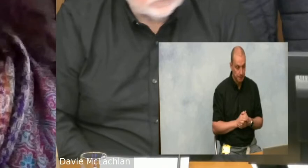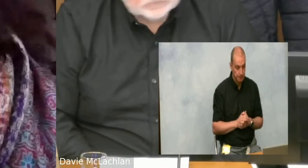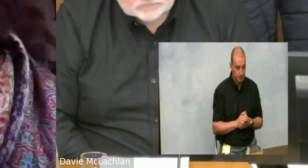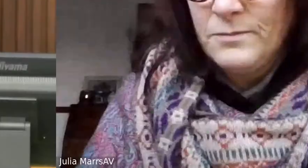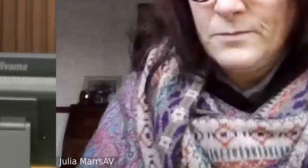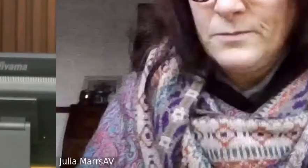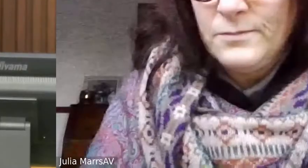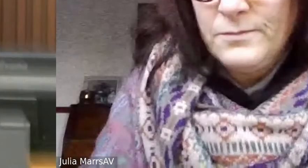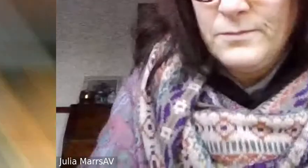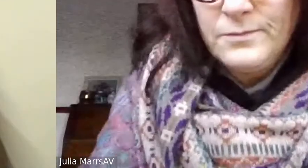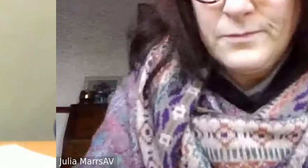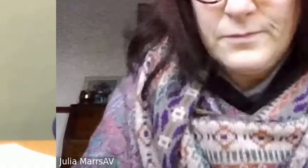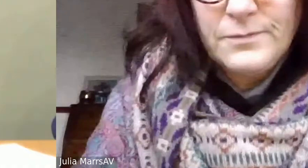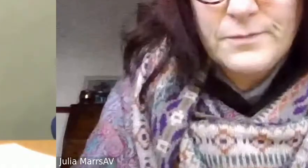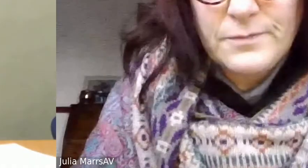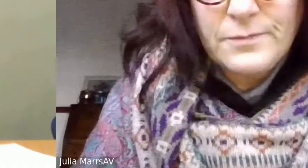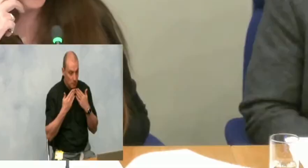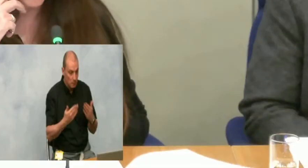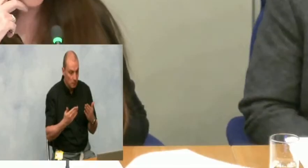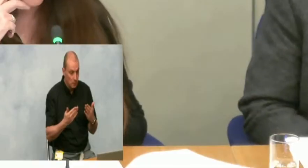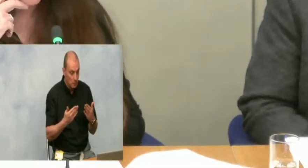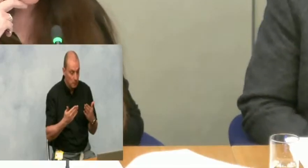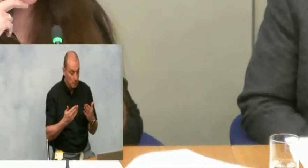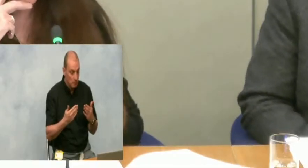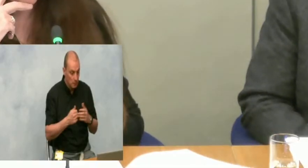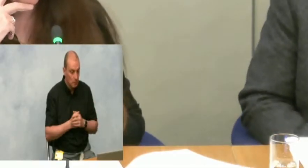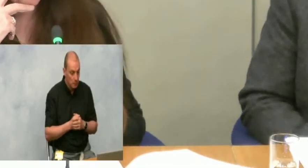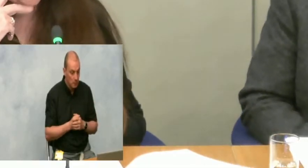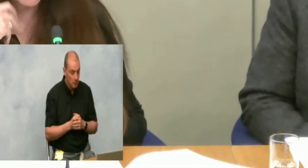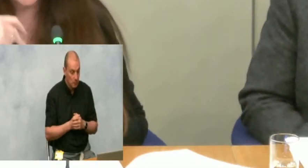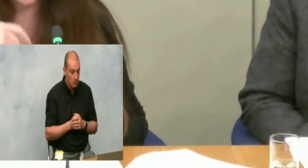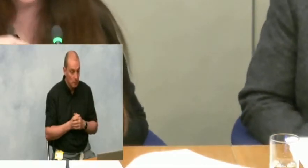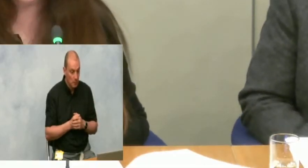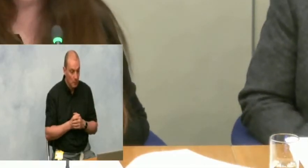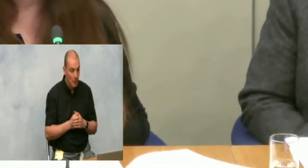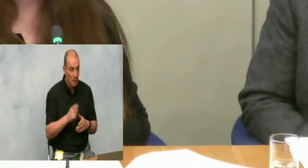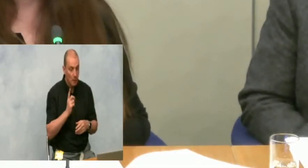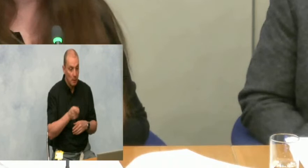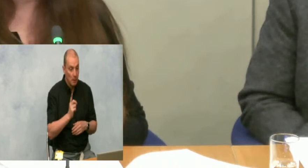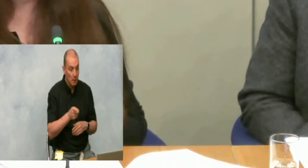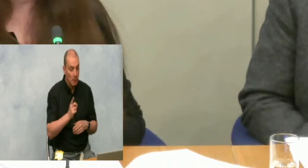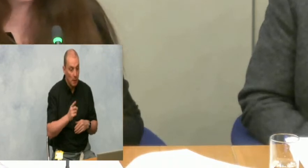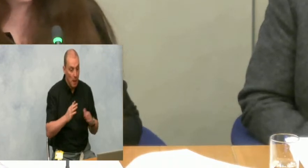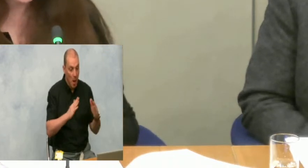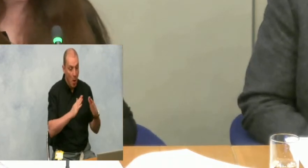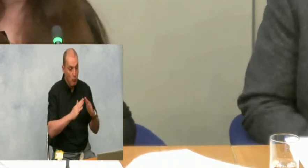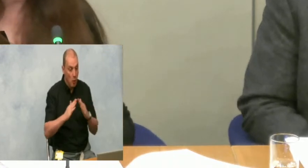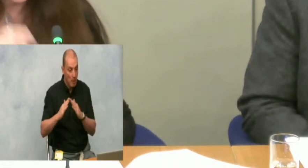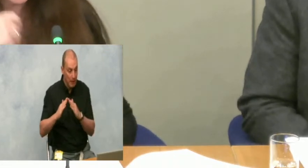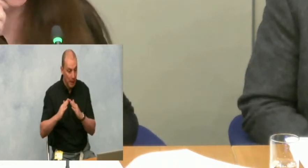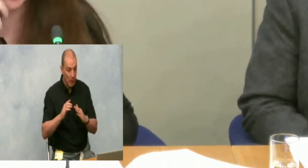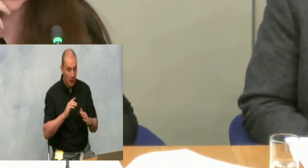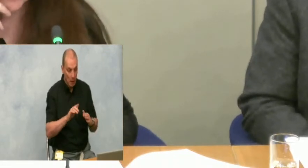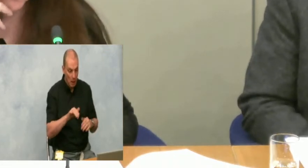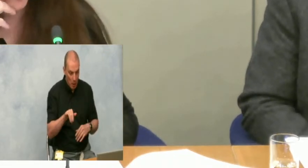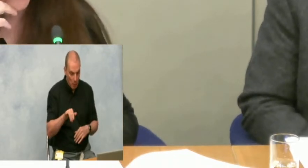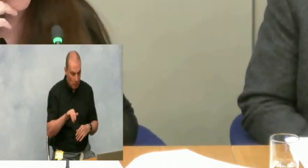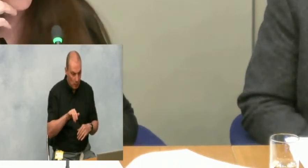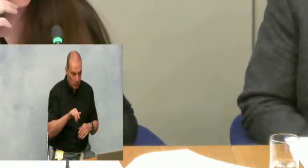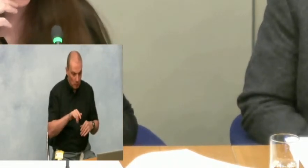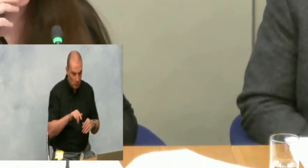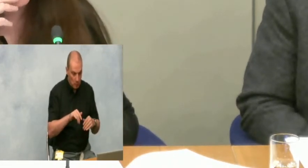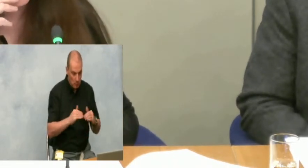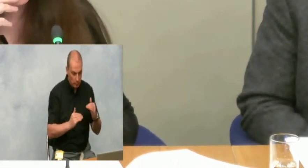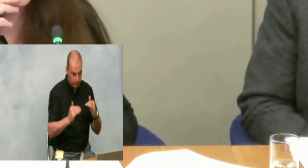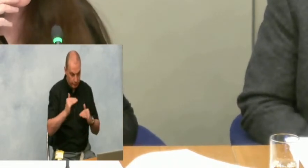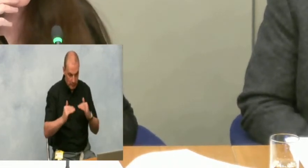Thank you, Chair, and thanks, Councillor, for your question. In terms of the property types, I can provide this for this report and for the next